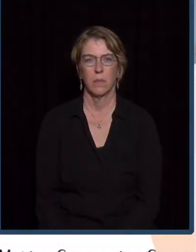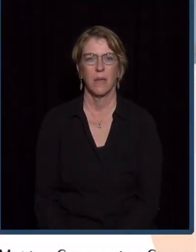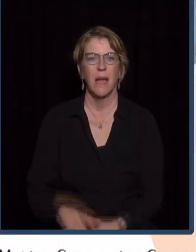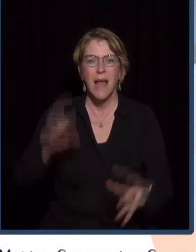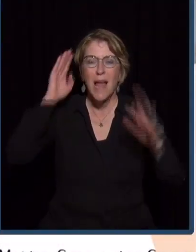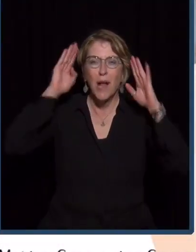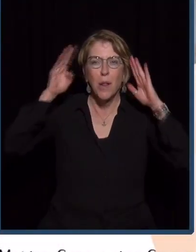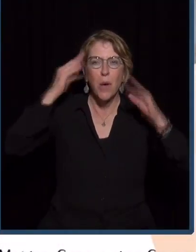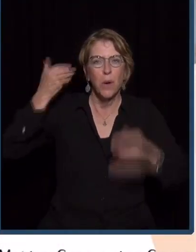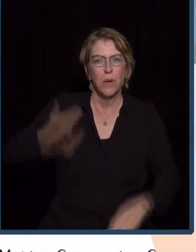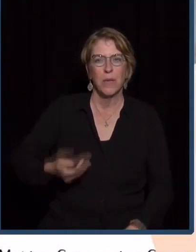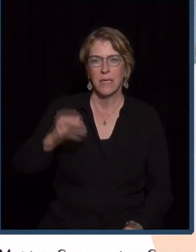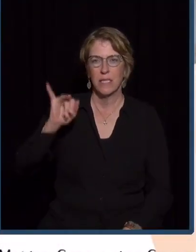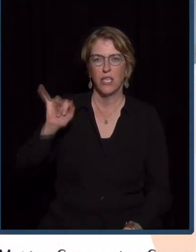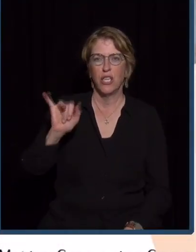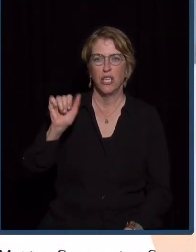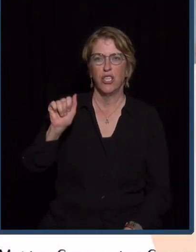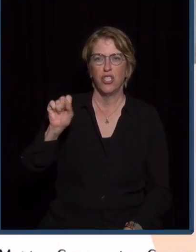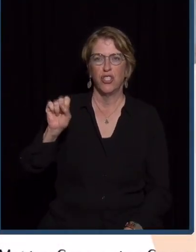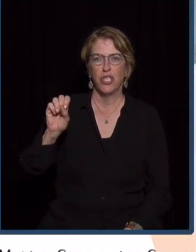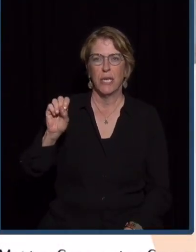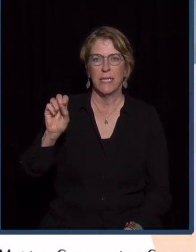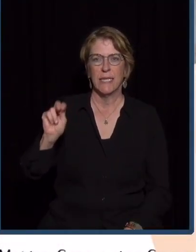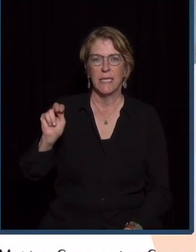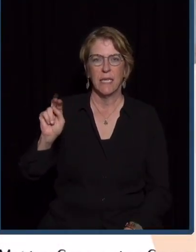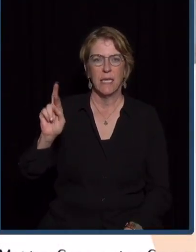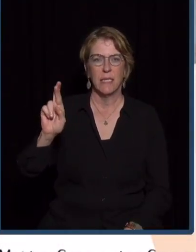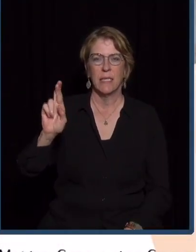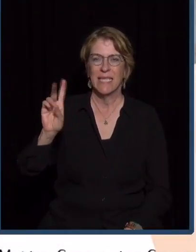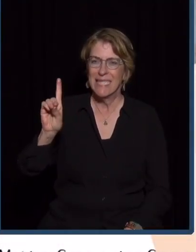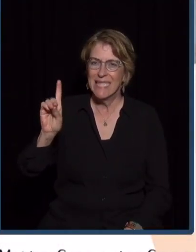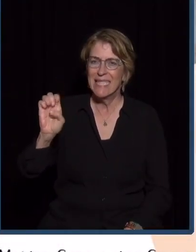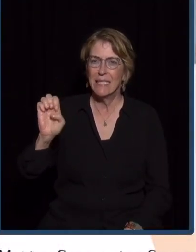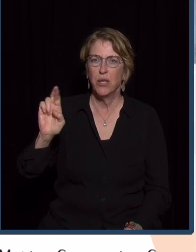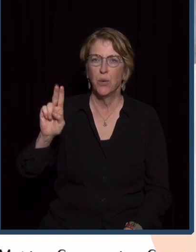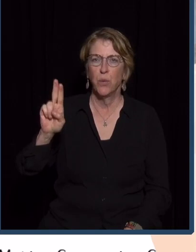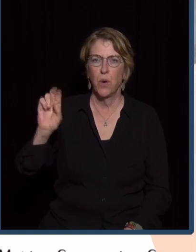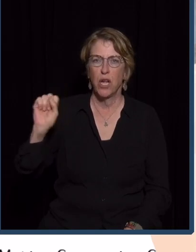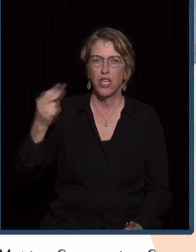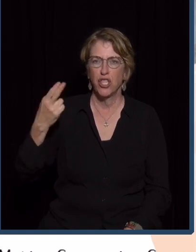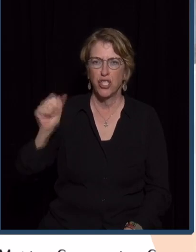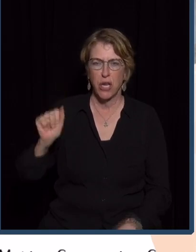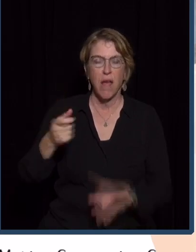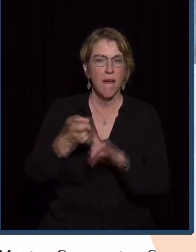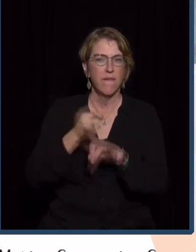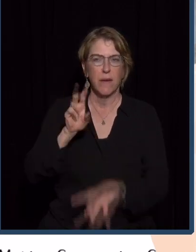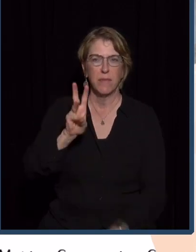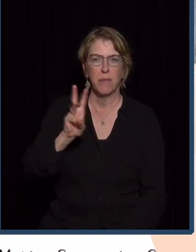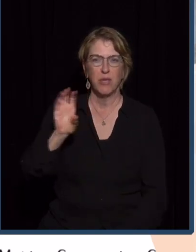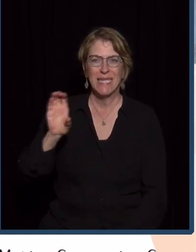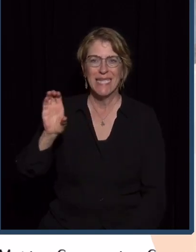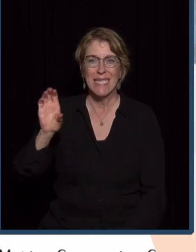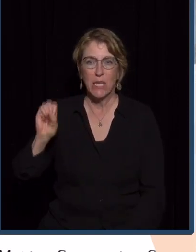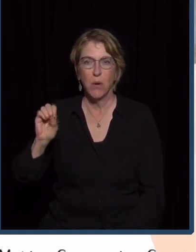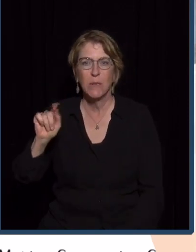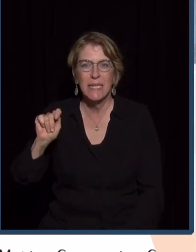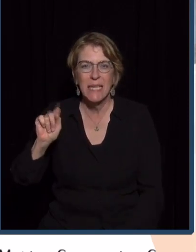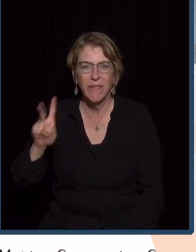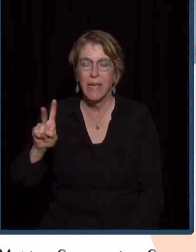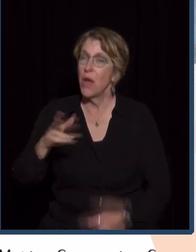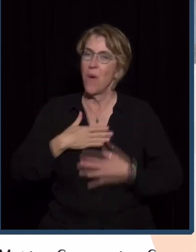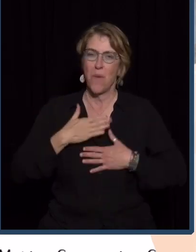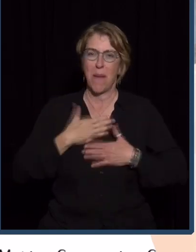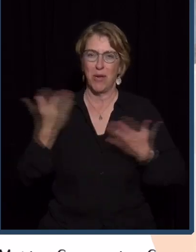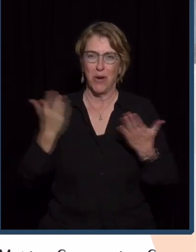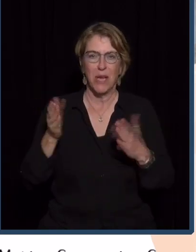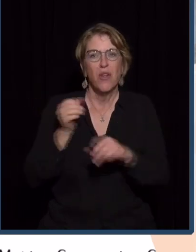Hey everybody, I'm Jason DeRusha from WCCO TV. Are you feeling good? We're so glad to have you a part of this tonight. The